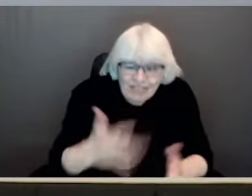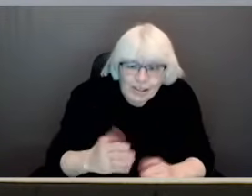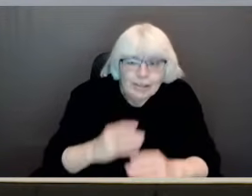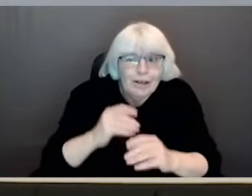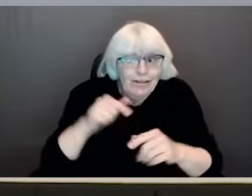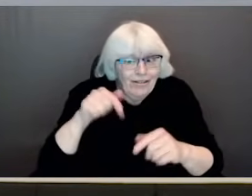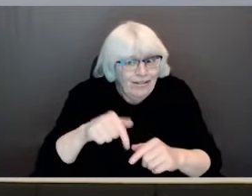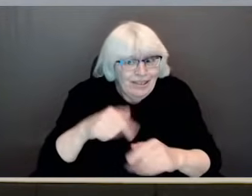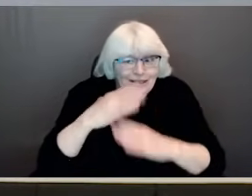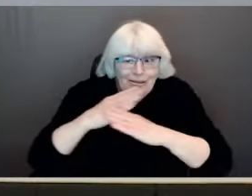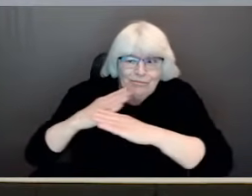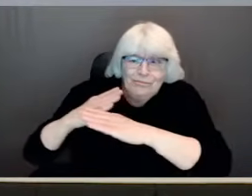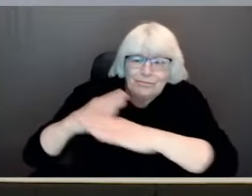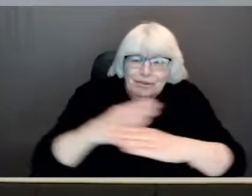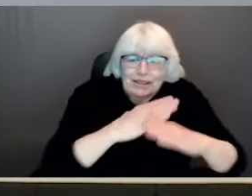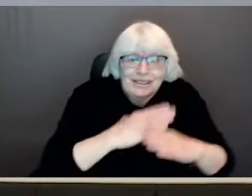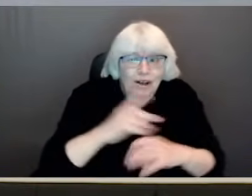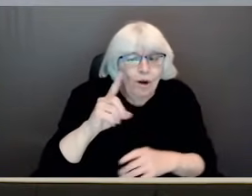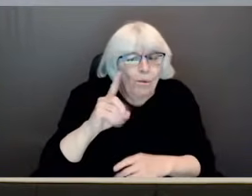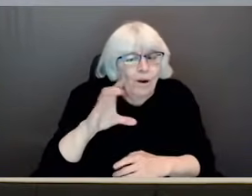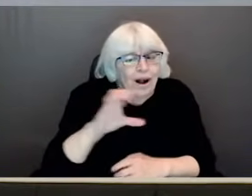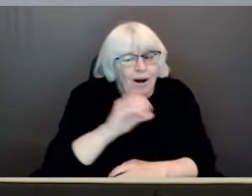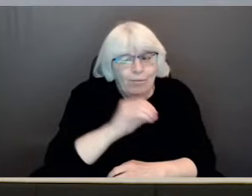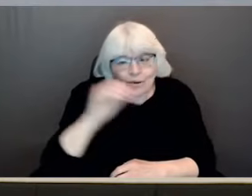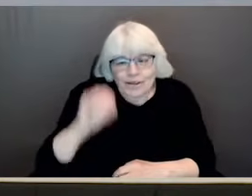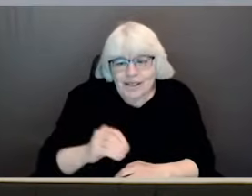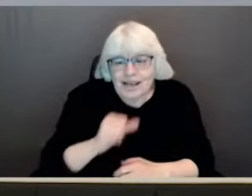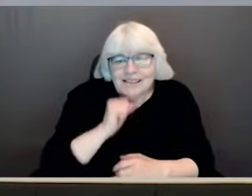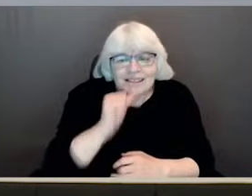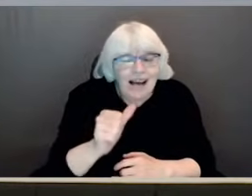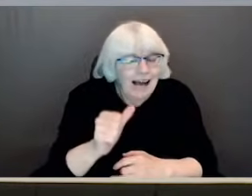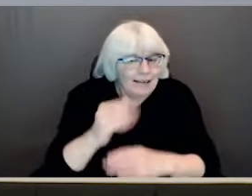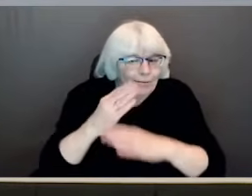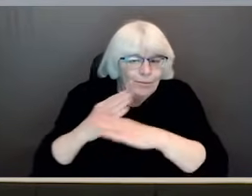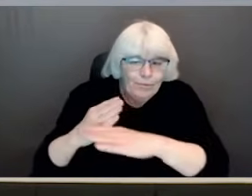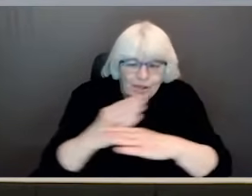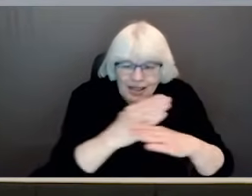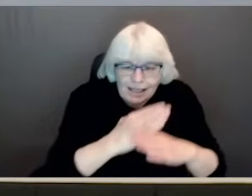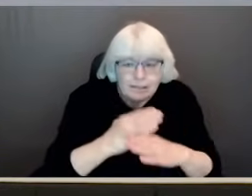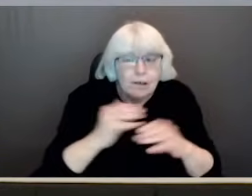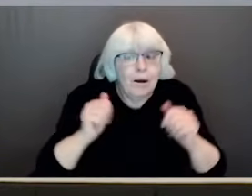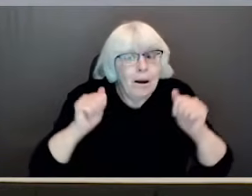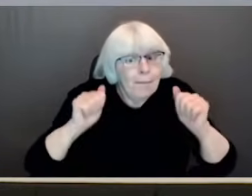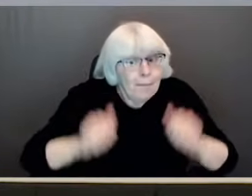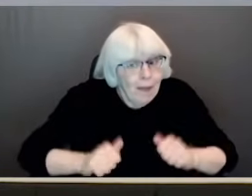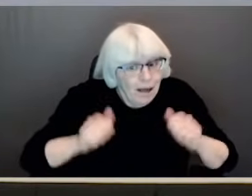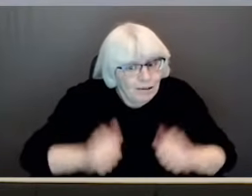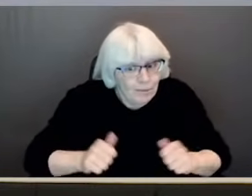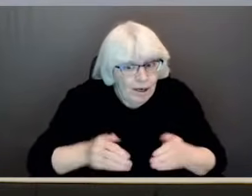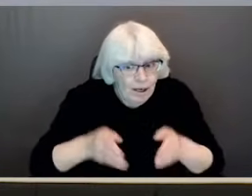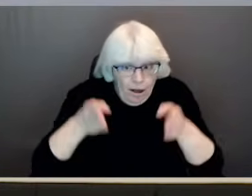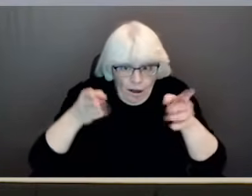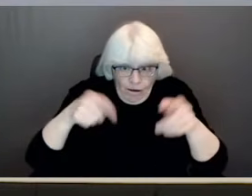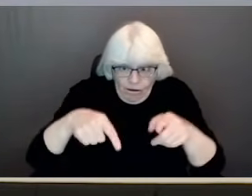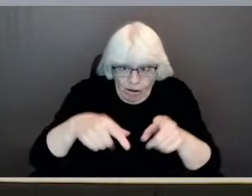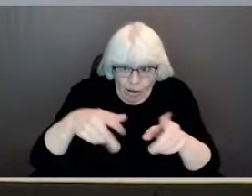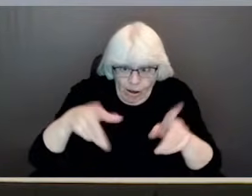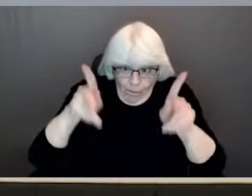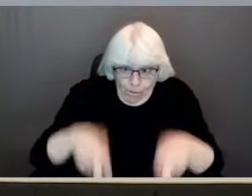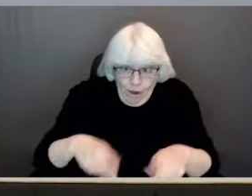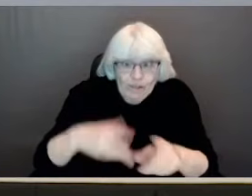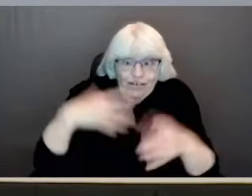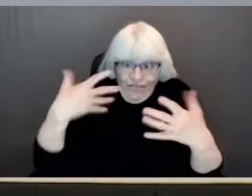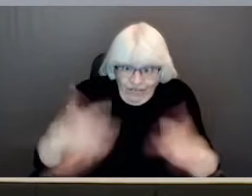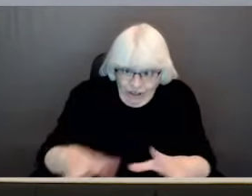become infected. When a vaccinated individual does get infected with COVID-19, the risk of disease transmission